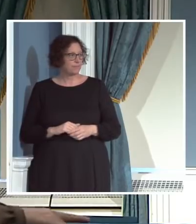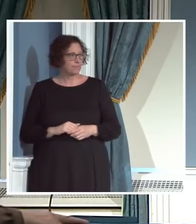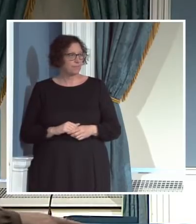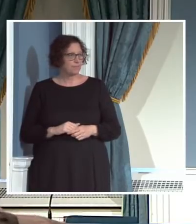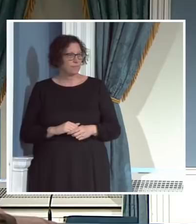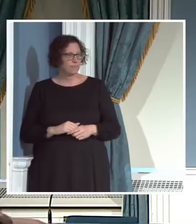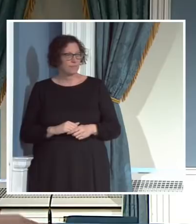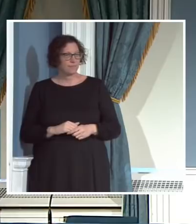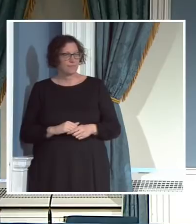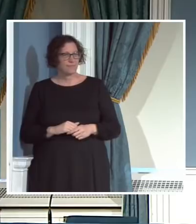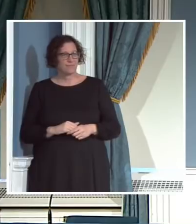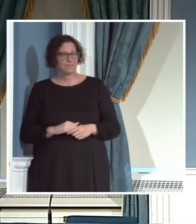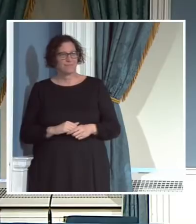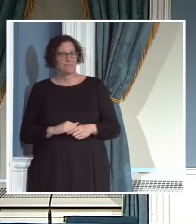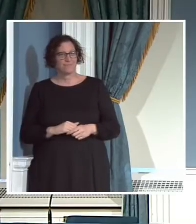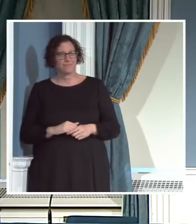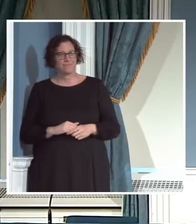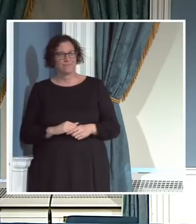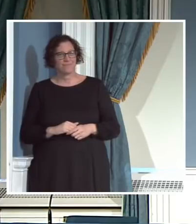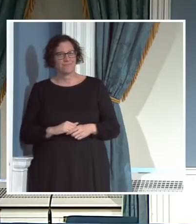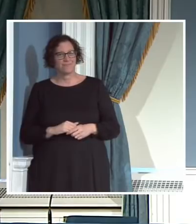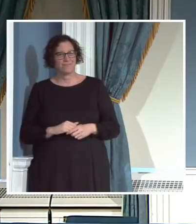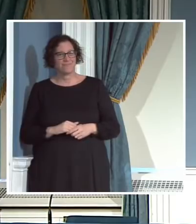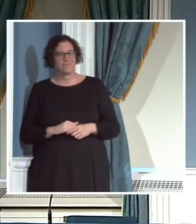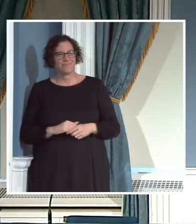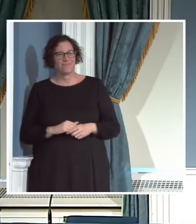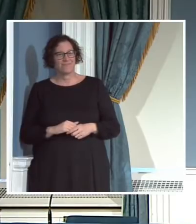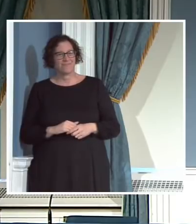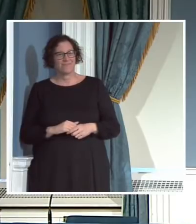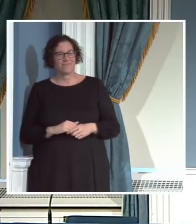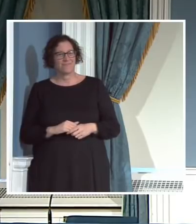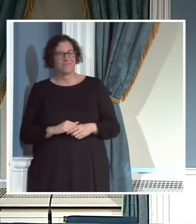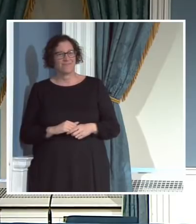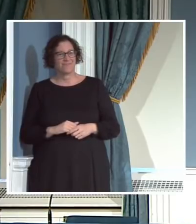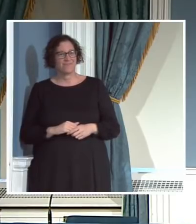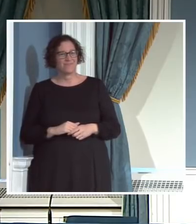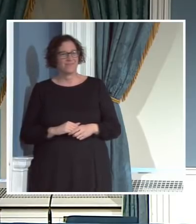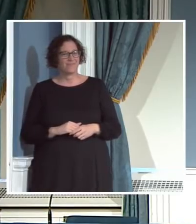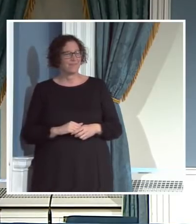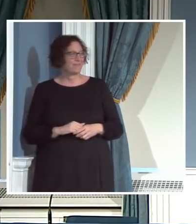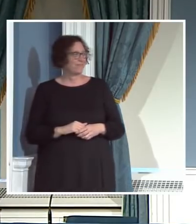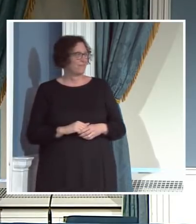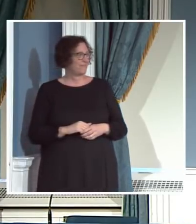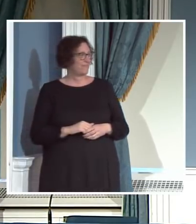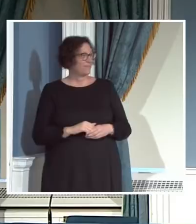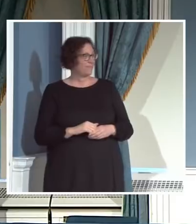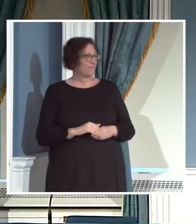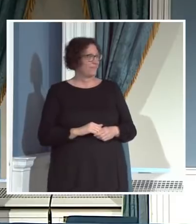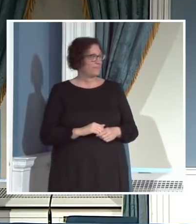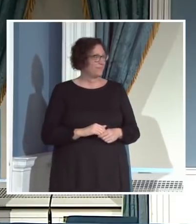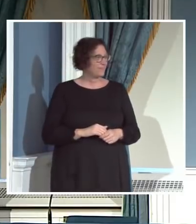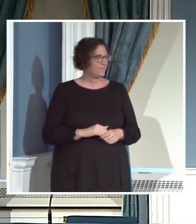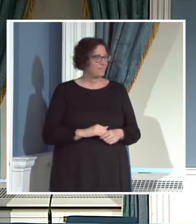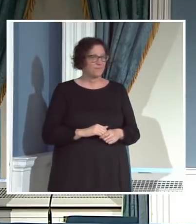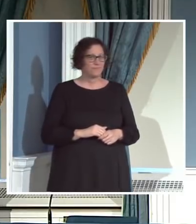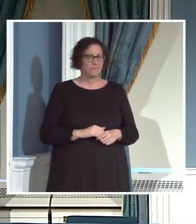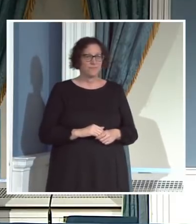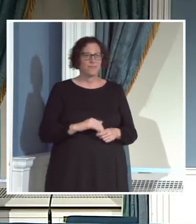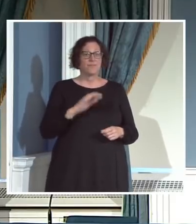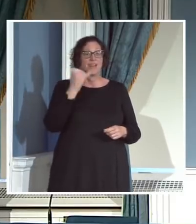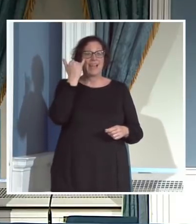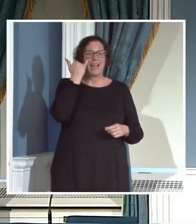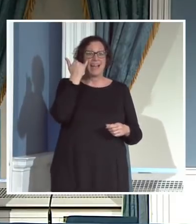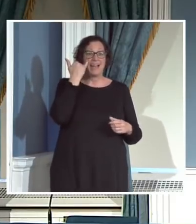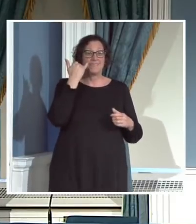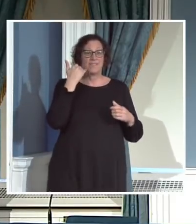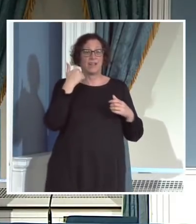Hi, all. We will be starting the technical briefing with Dr. Katz momentarily. Just ask that if you have a question for Dr. Katz, you re-raise your hand if we've